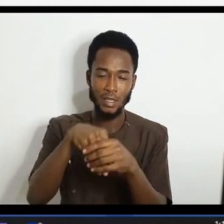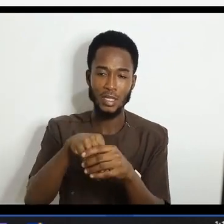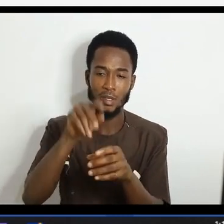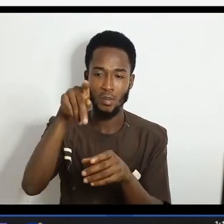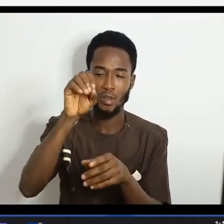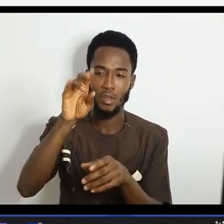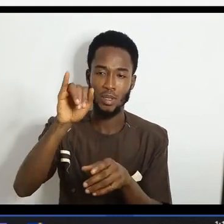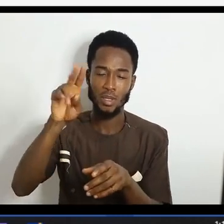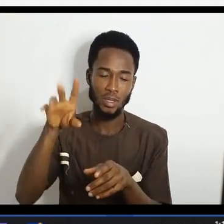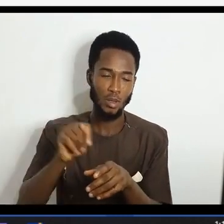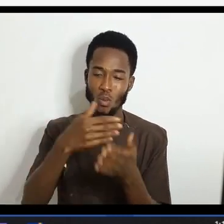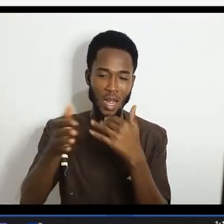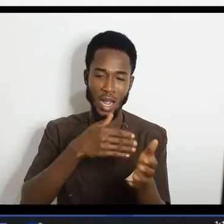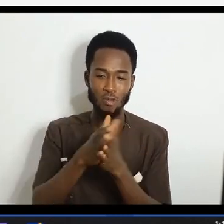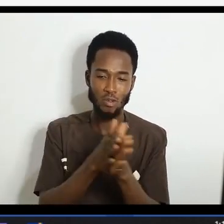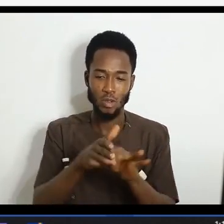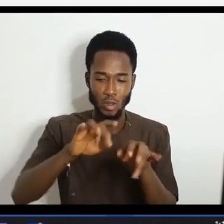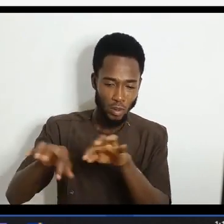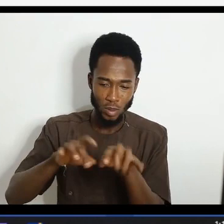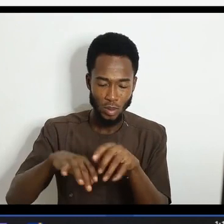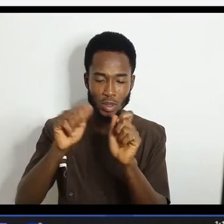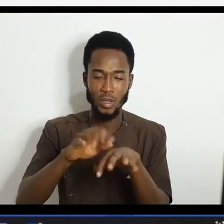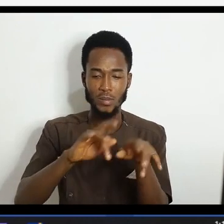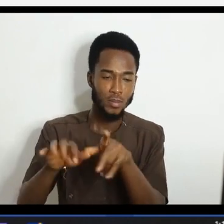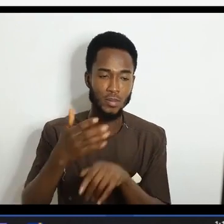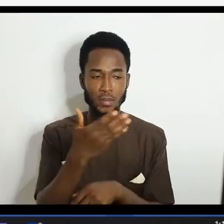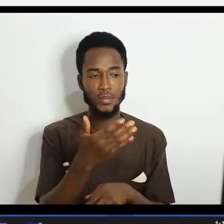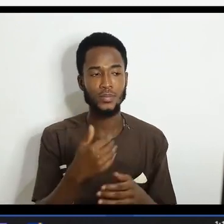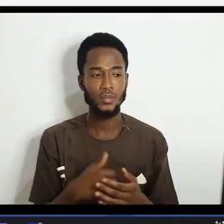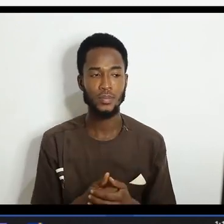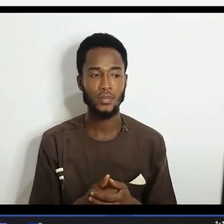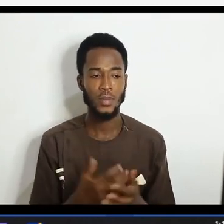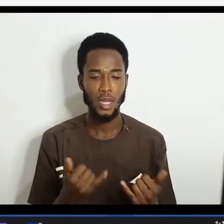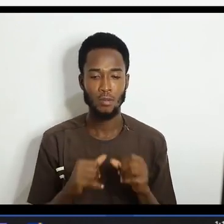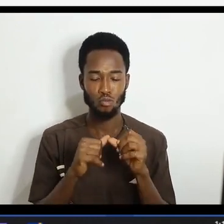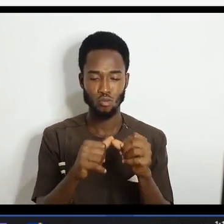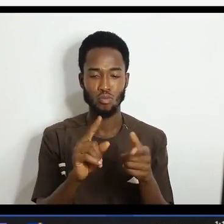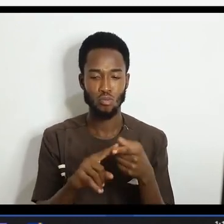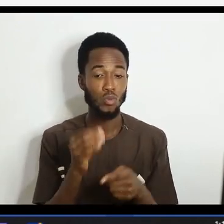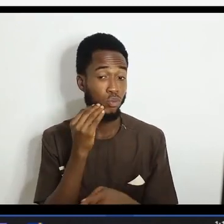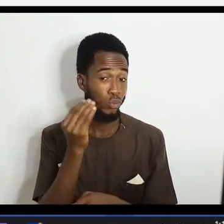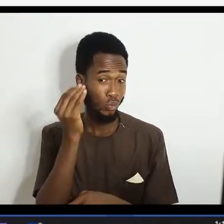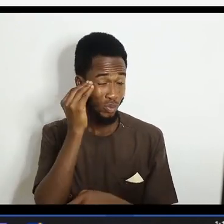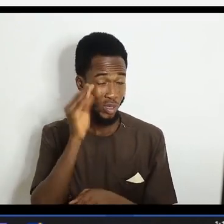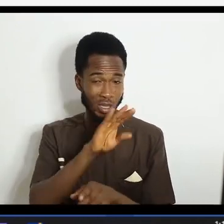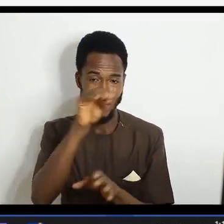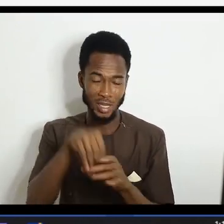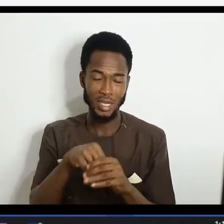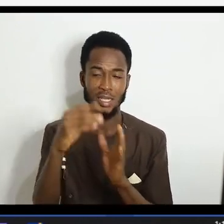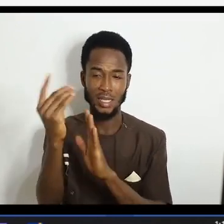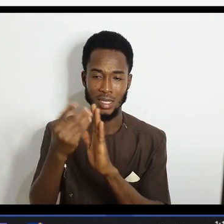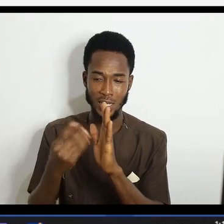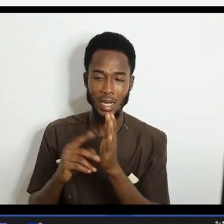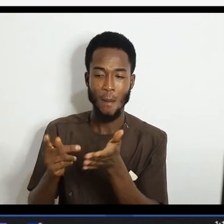type. Yes, so we'll go to the home, insert,